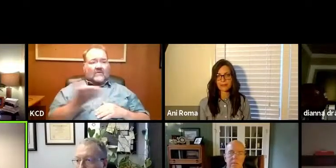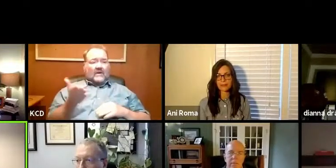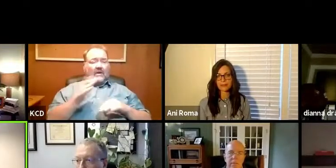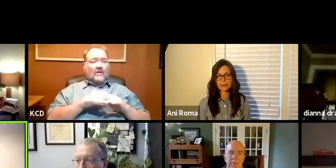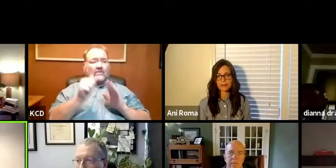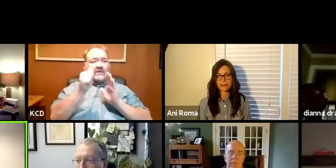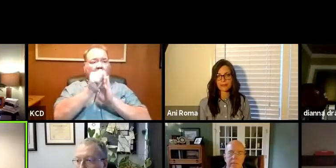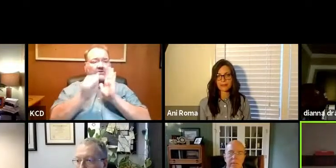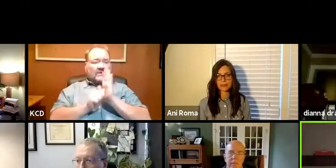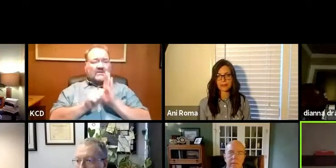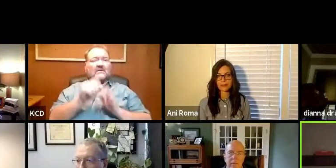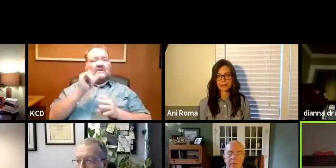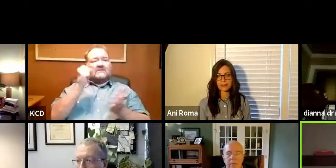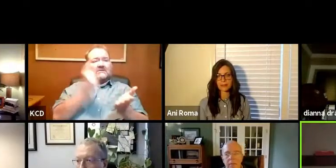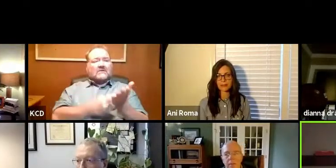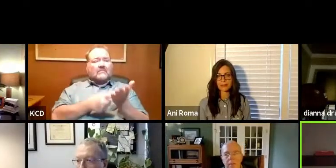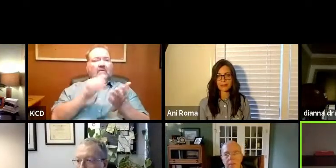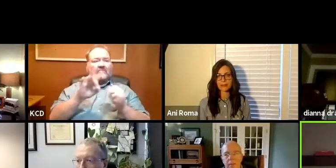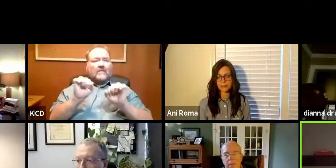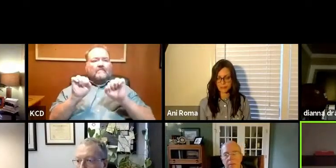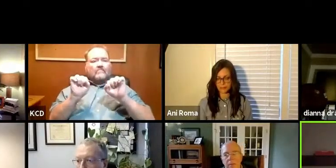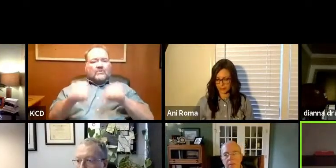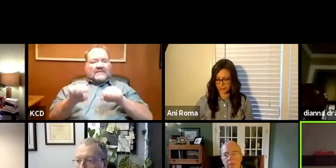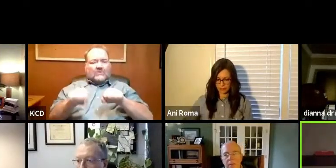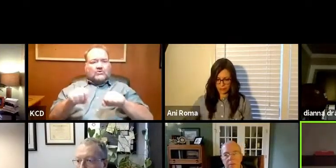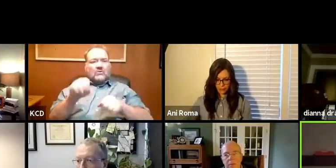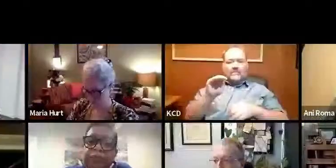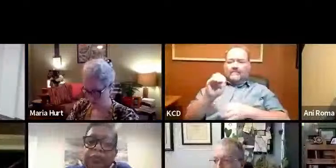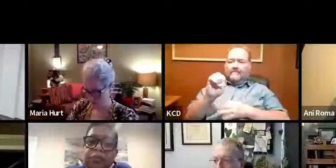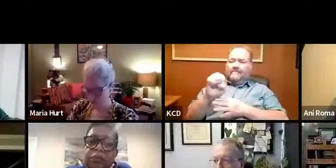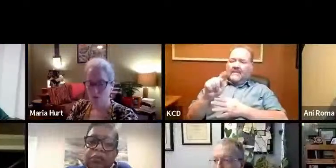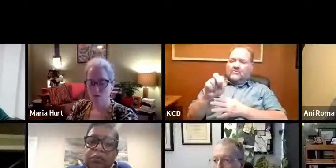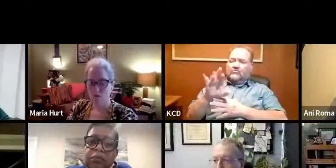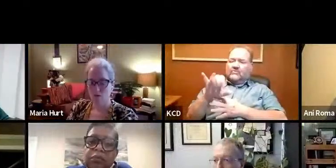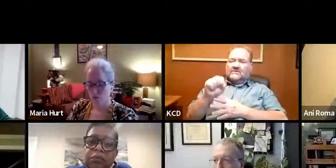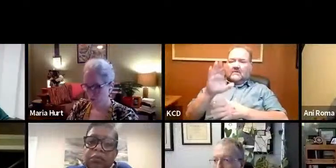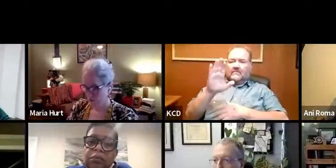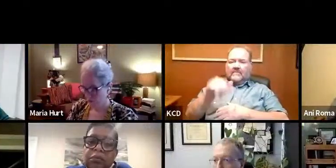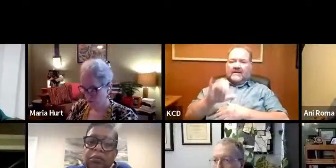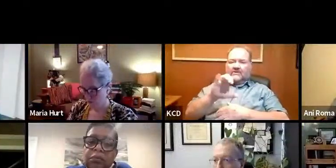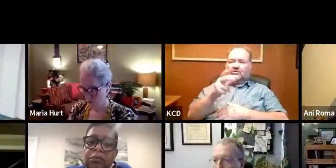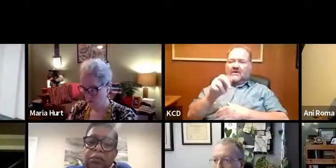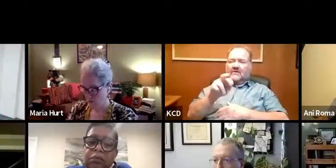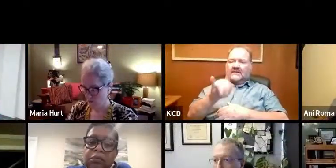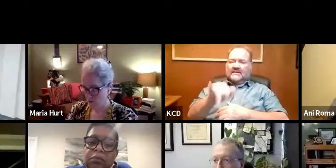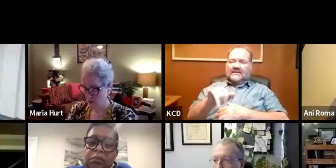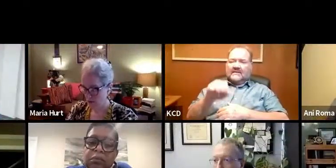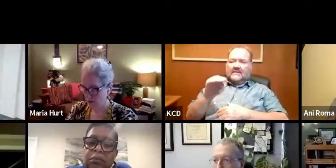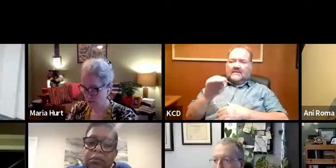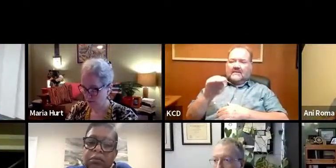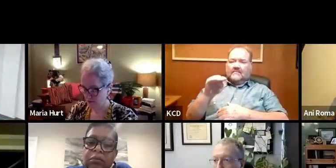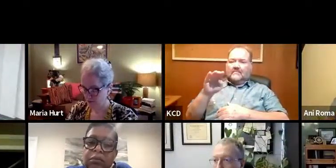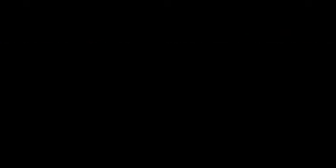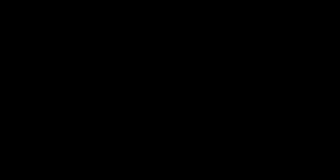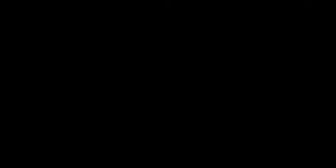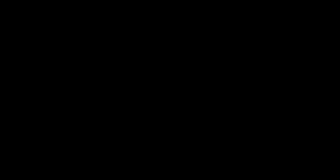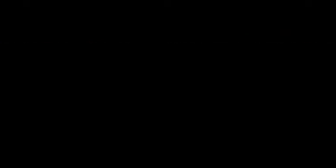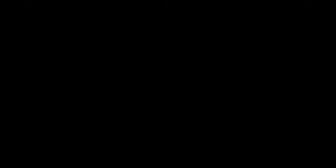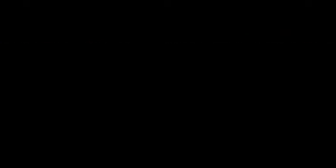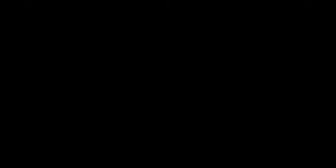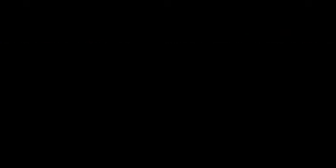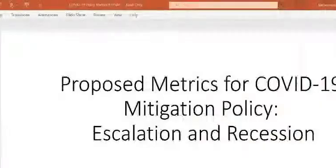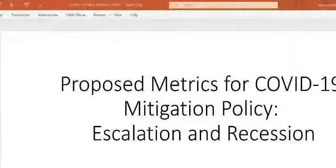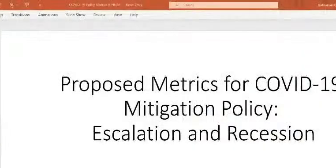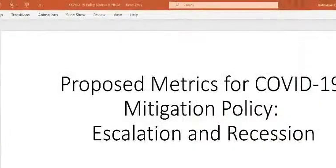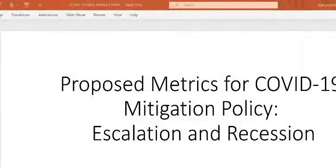is a discussion of some potential metrics by Charity Menifee. So Ms. Menifee, if you have